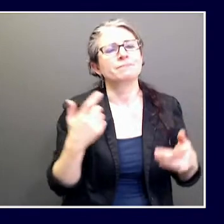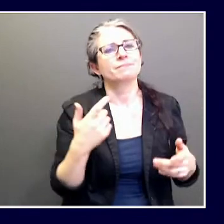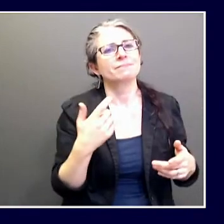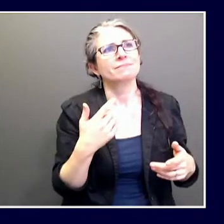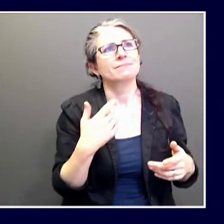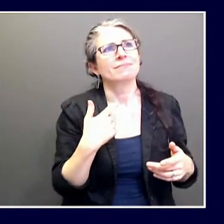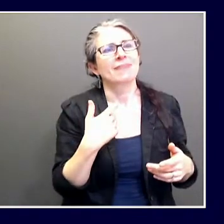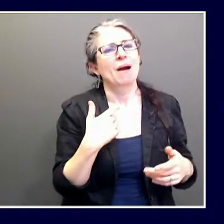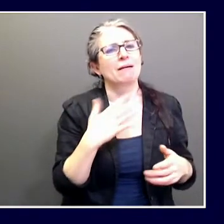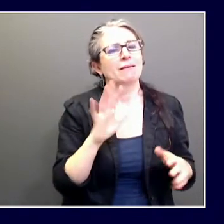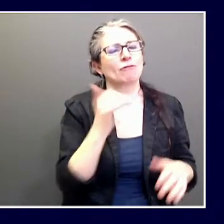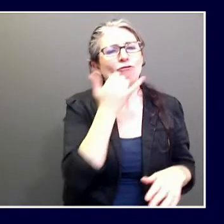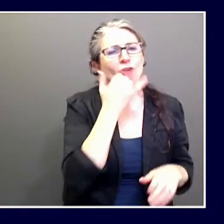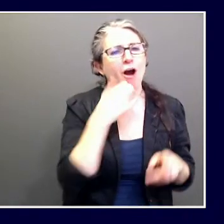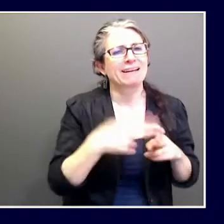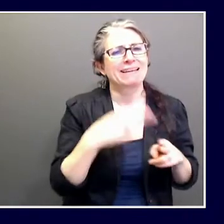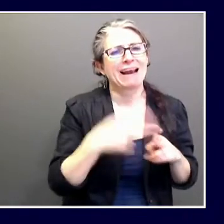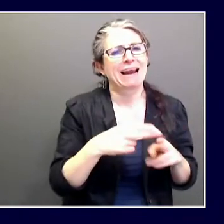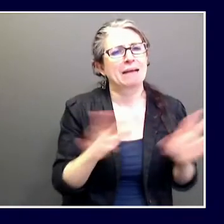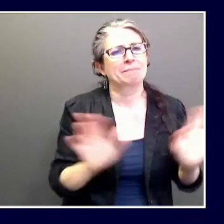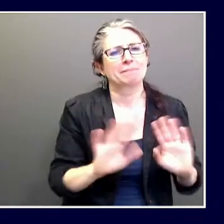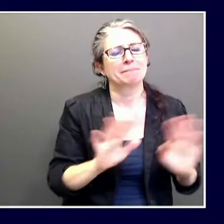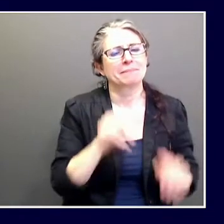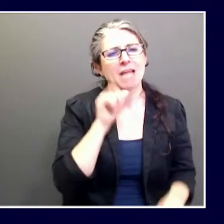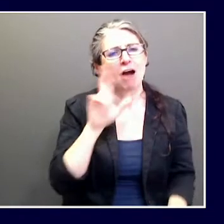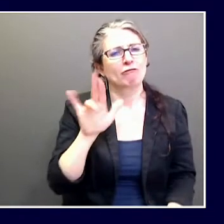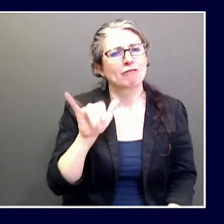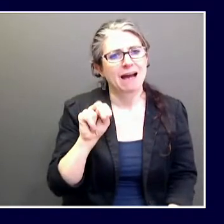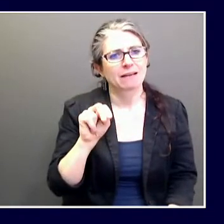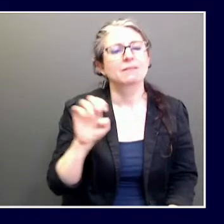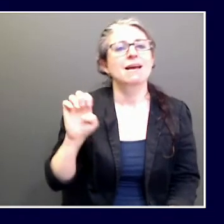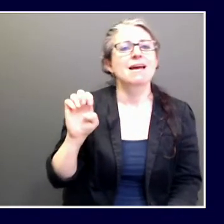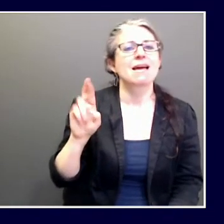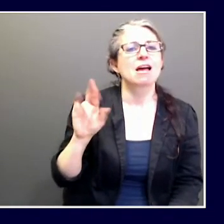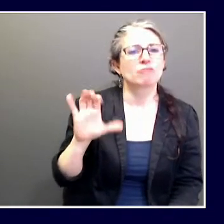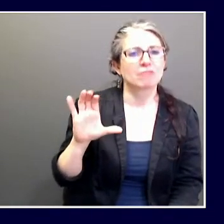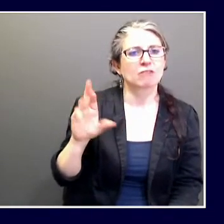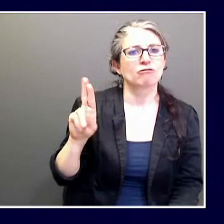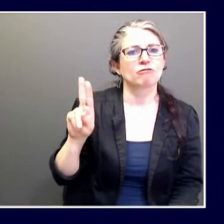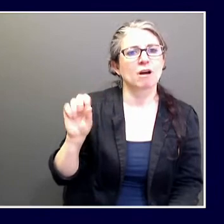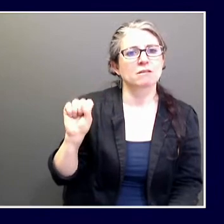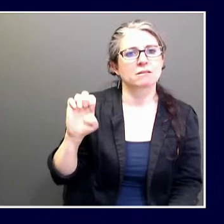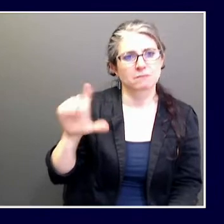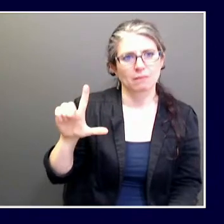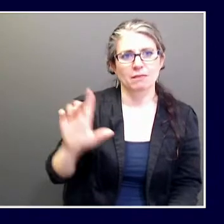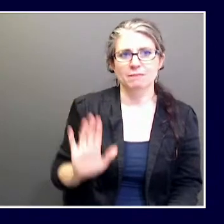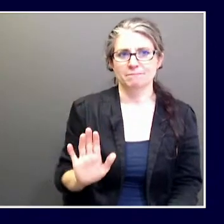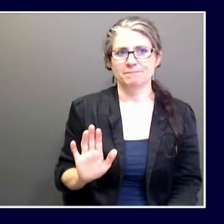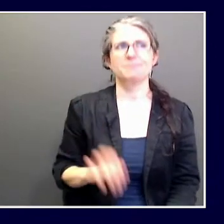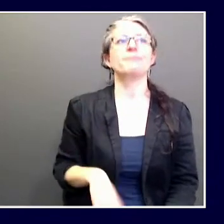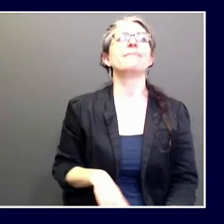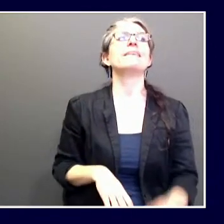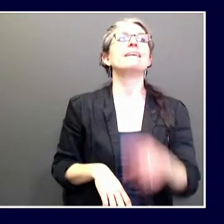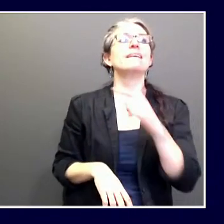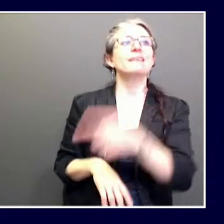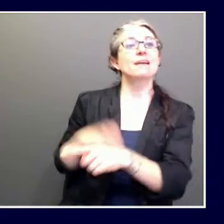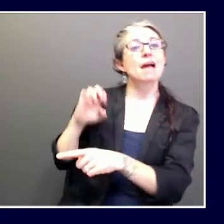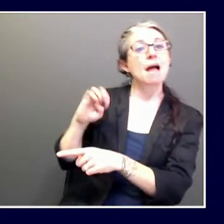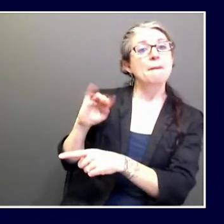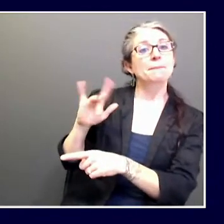go to Emily from the Sun Journal next. Hi, good afternoon. I'm wondering